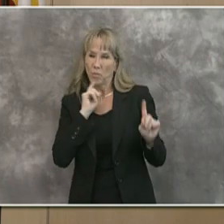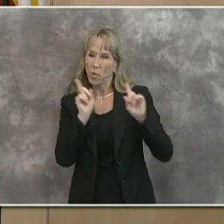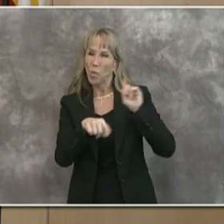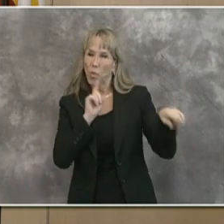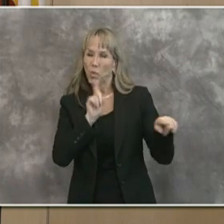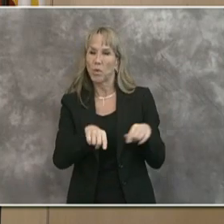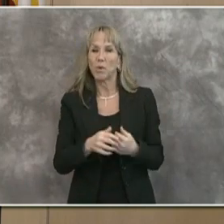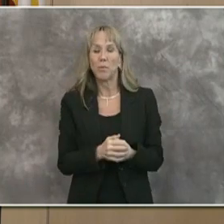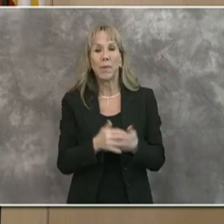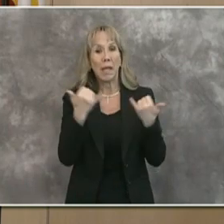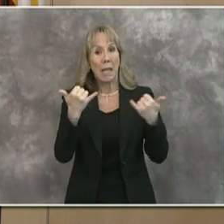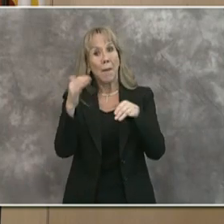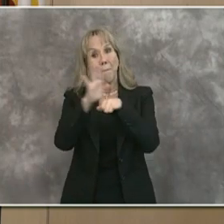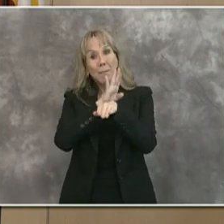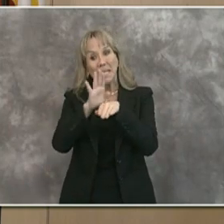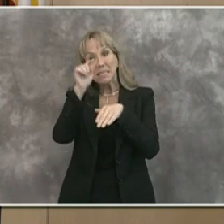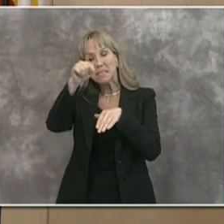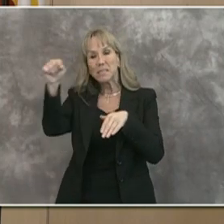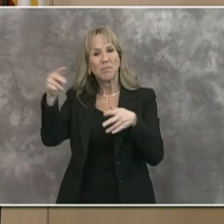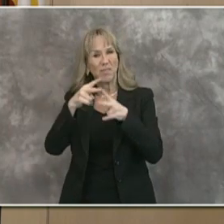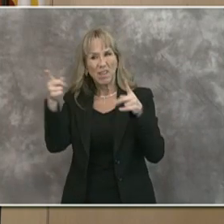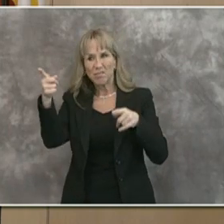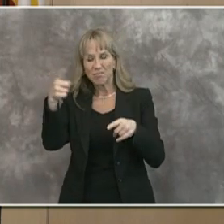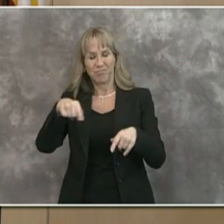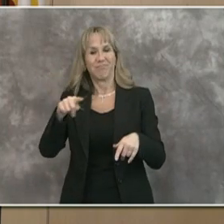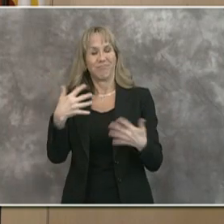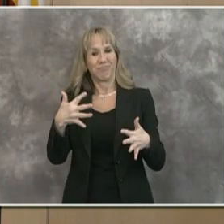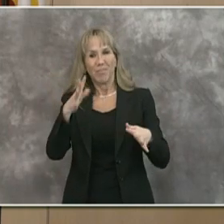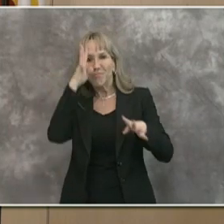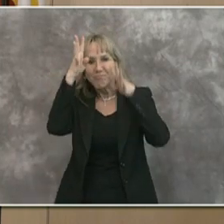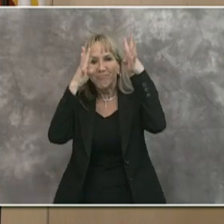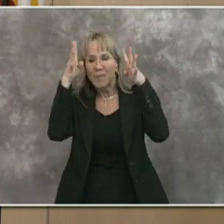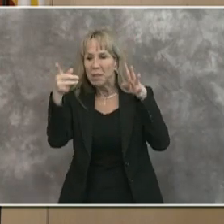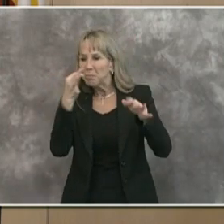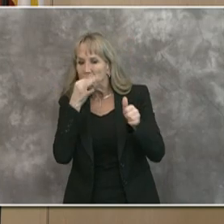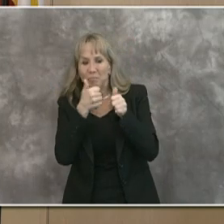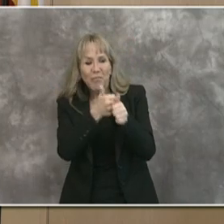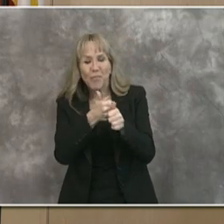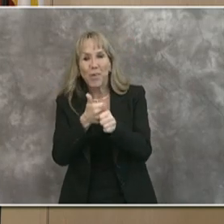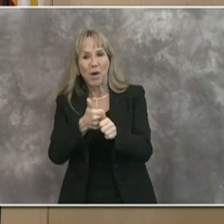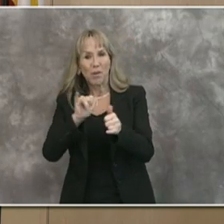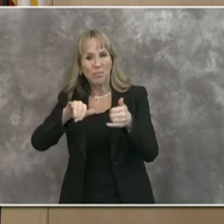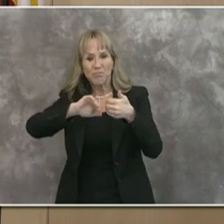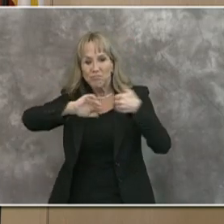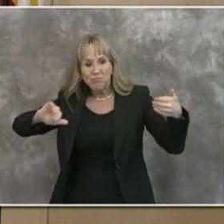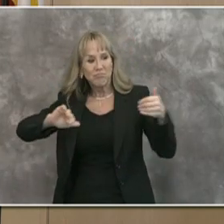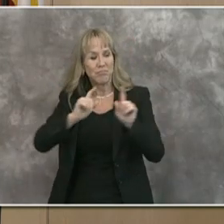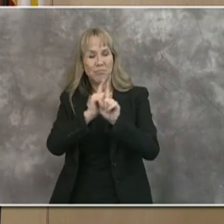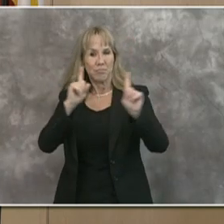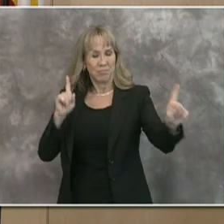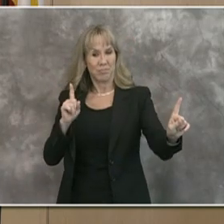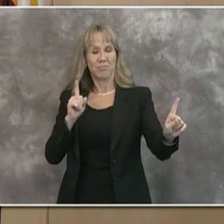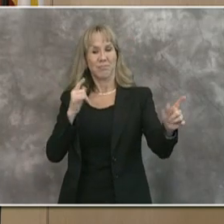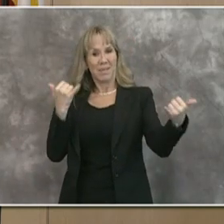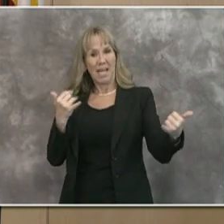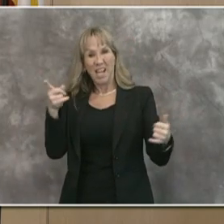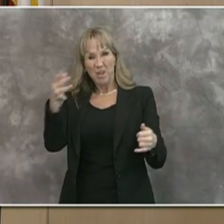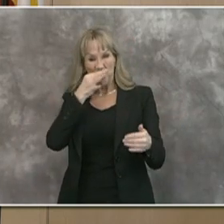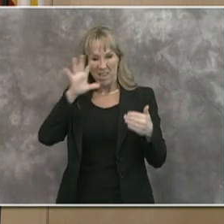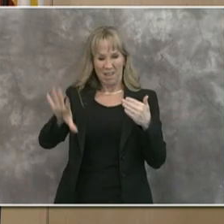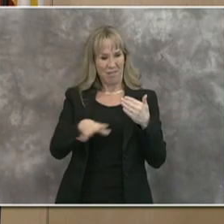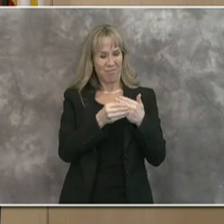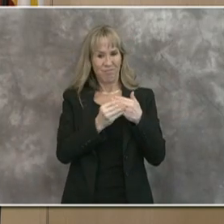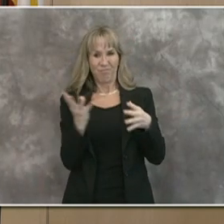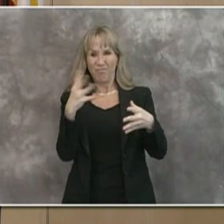date have just been very innovative in adhering to social distancing strategies and implementing